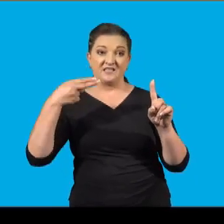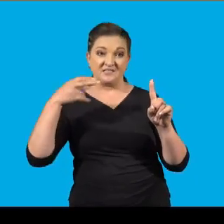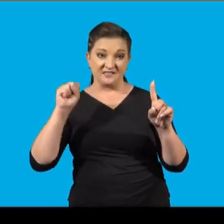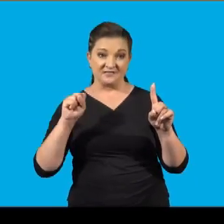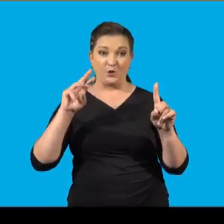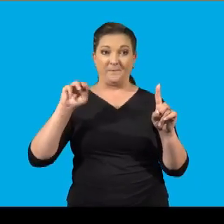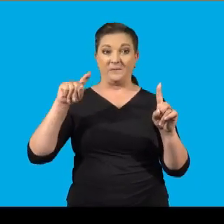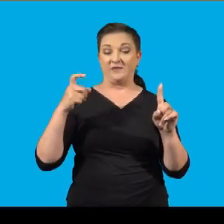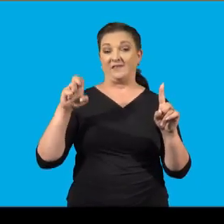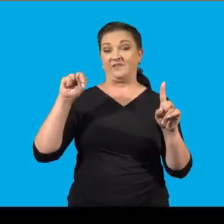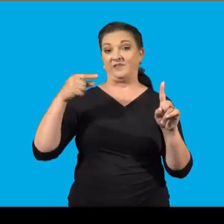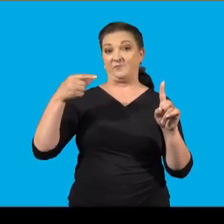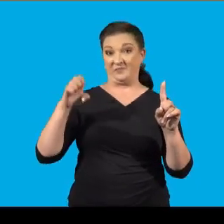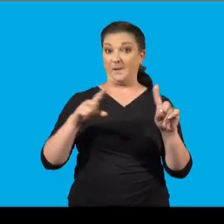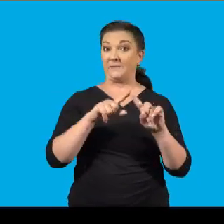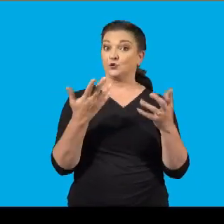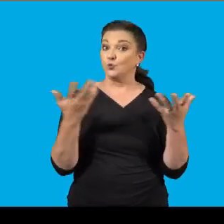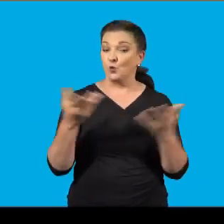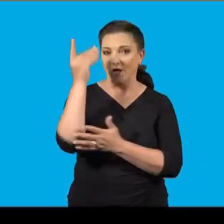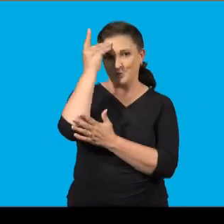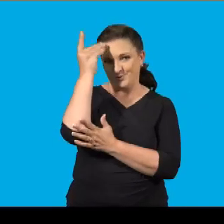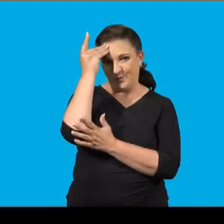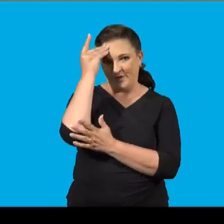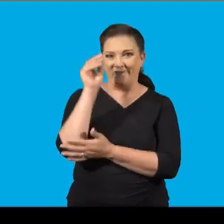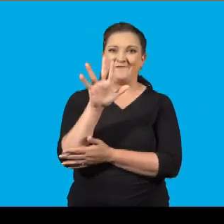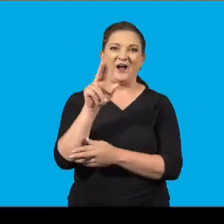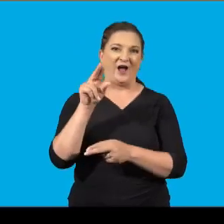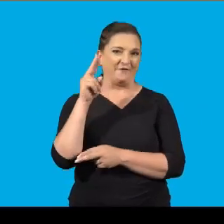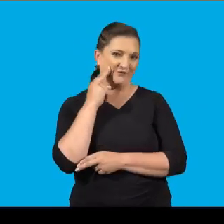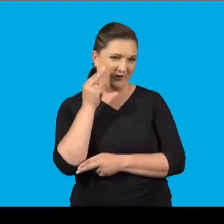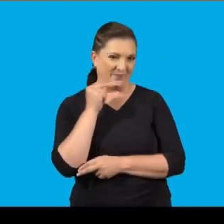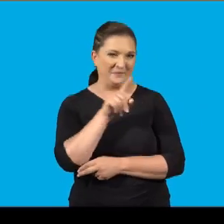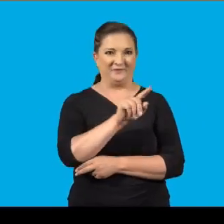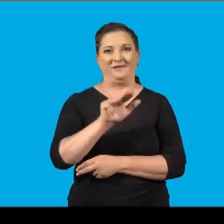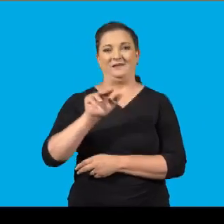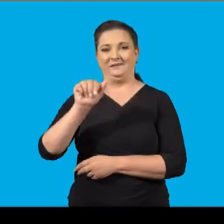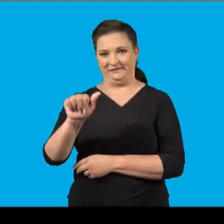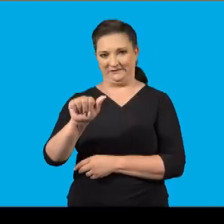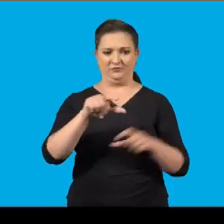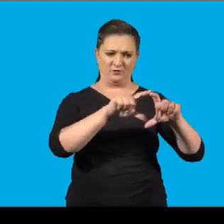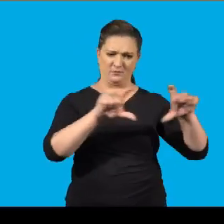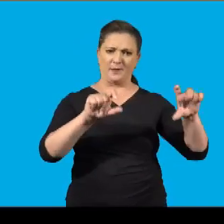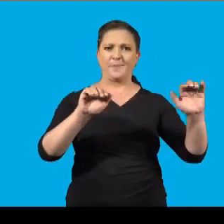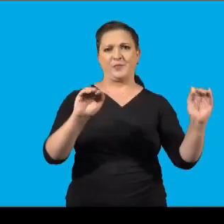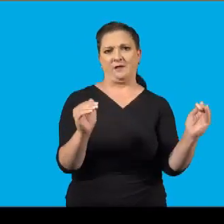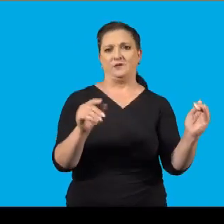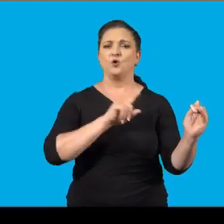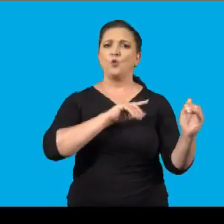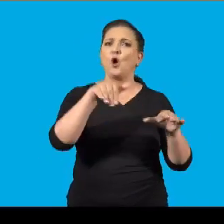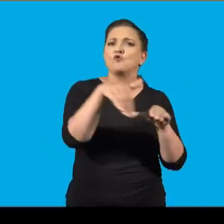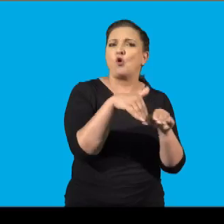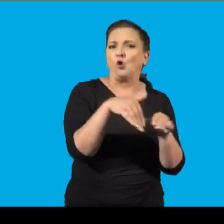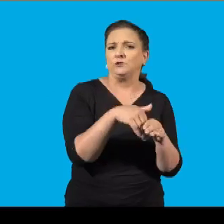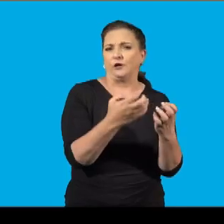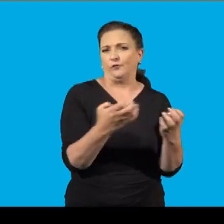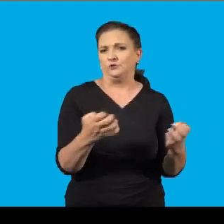Mxenge. The hearing was held in Durban on 5 November 1996. So that is the caption that gives you the